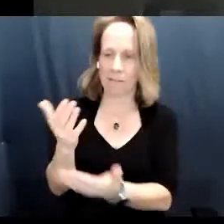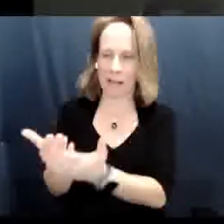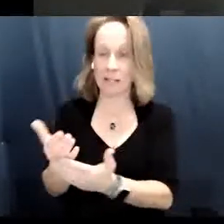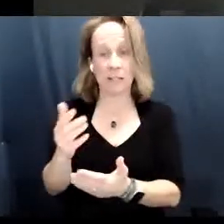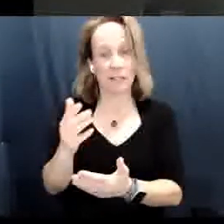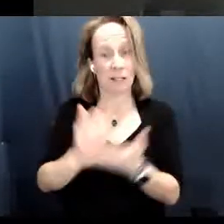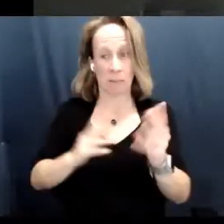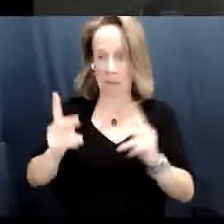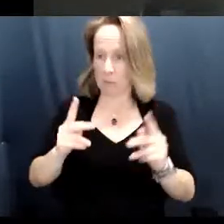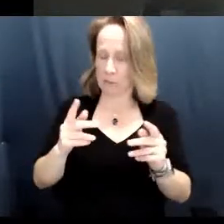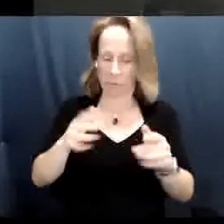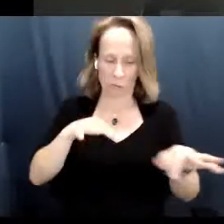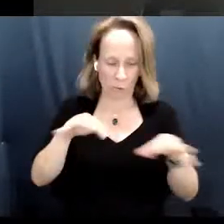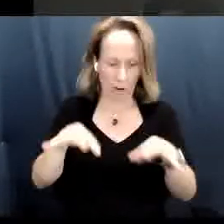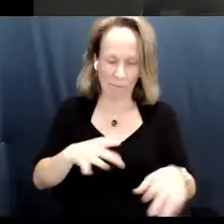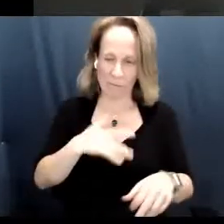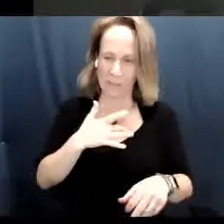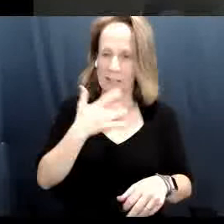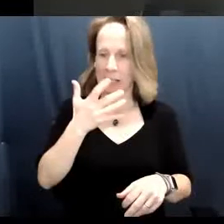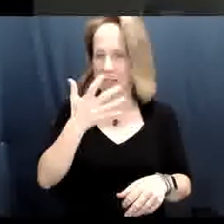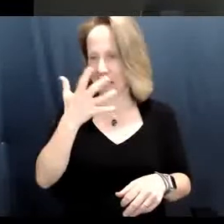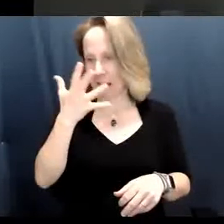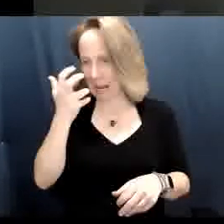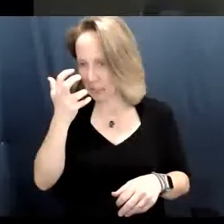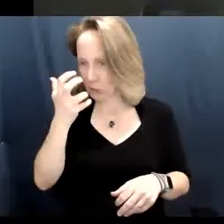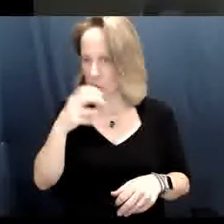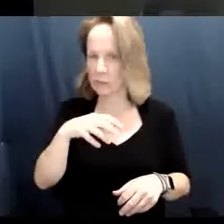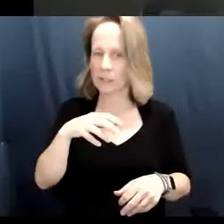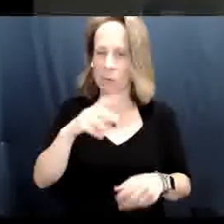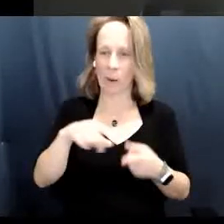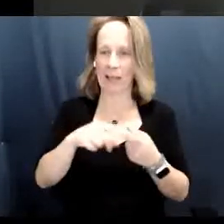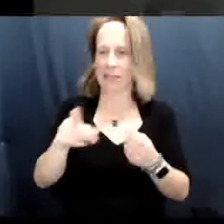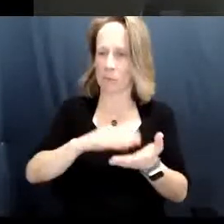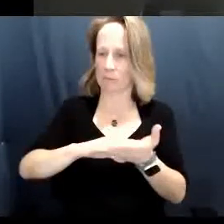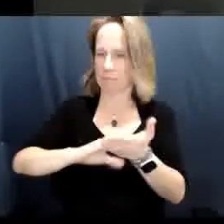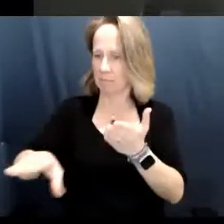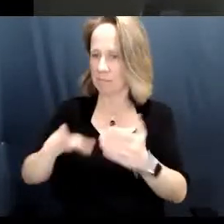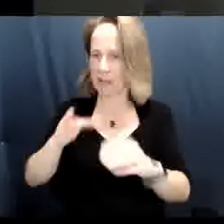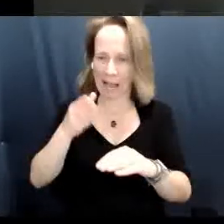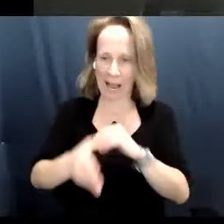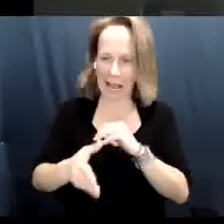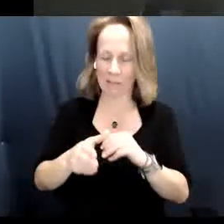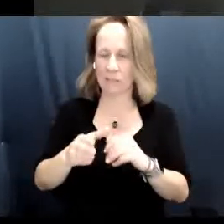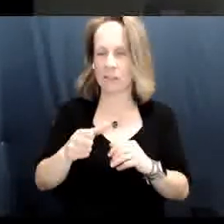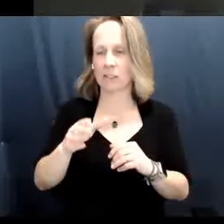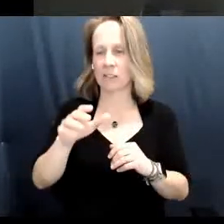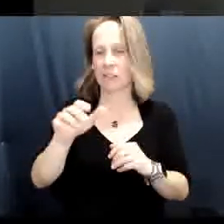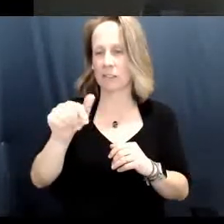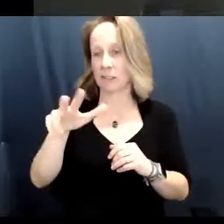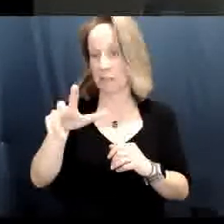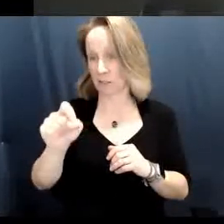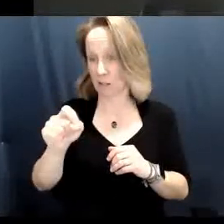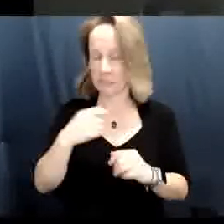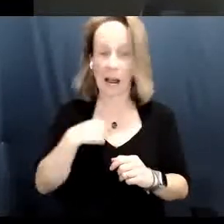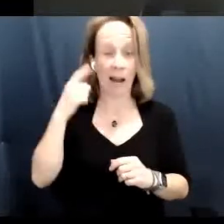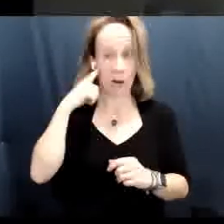angry when they were being dismissed after the assault. I heard you all, and I really want to validate those